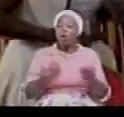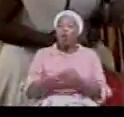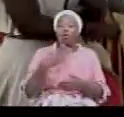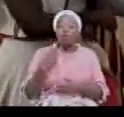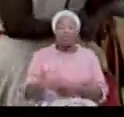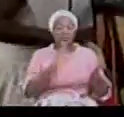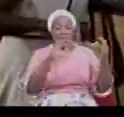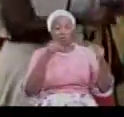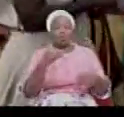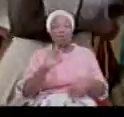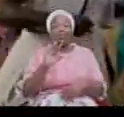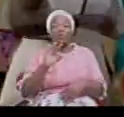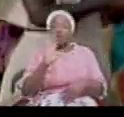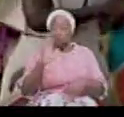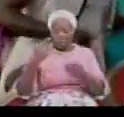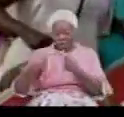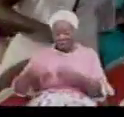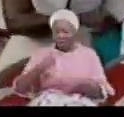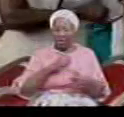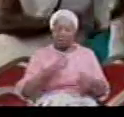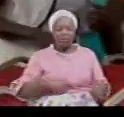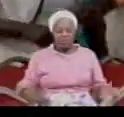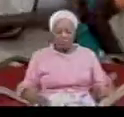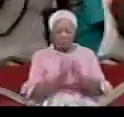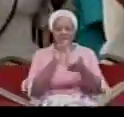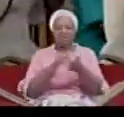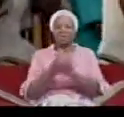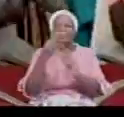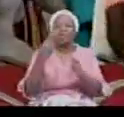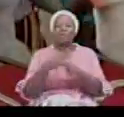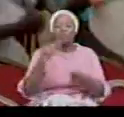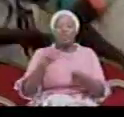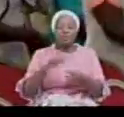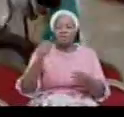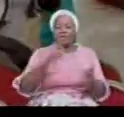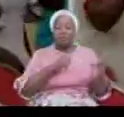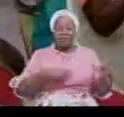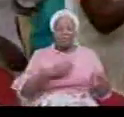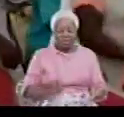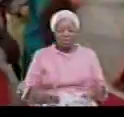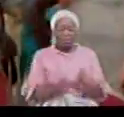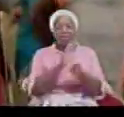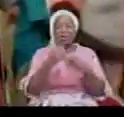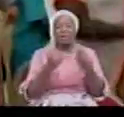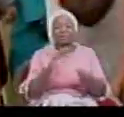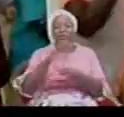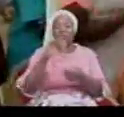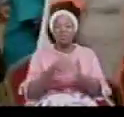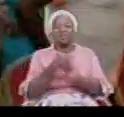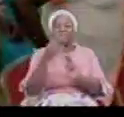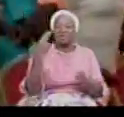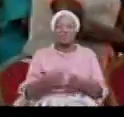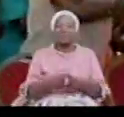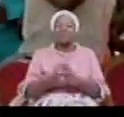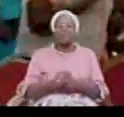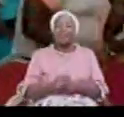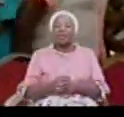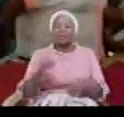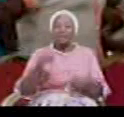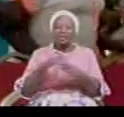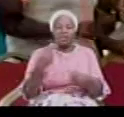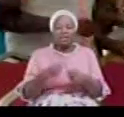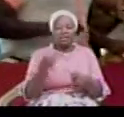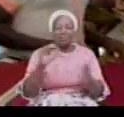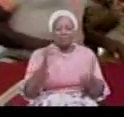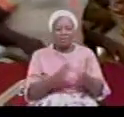expectations. The Spirit of the Lord will meet our expectations. The Lord will meet our expectations. In the name of